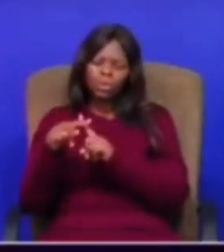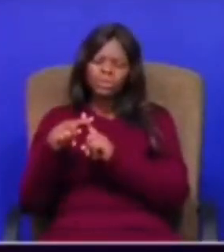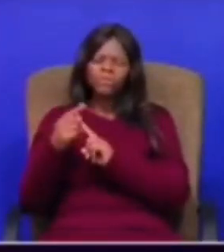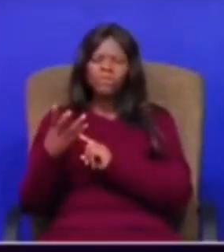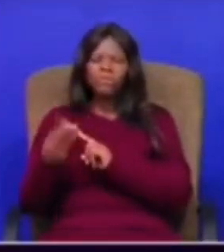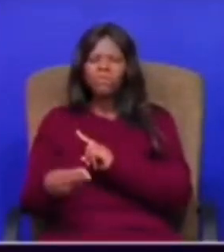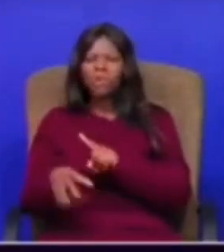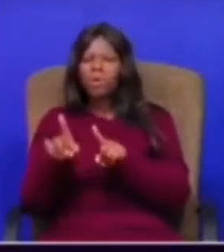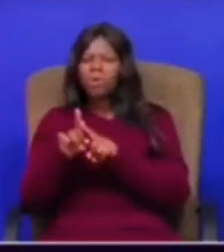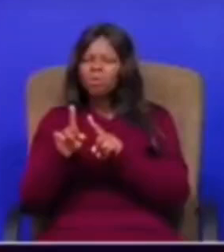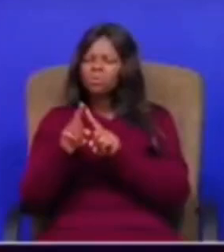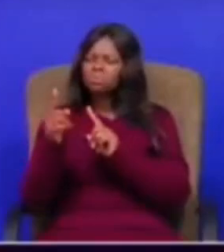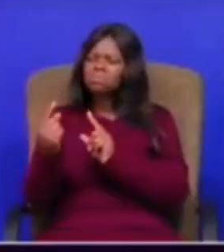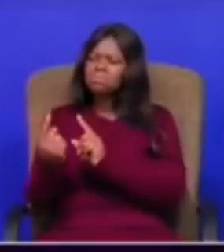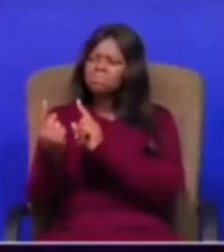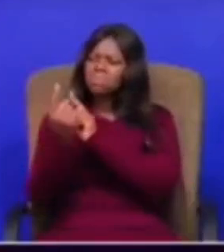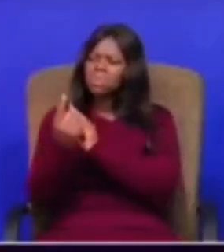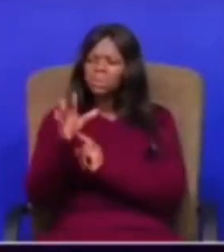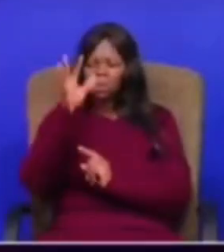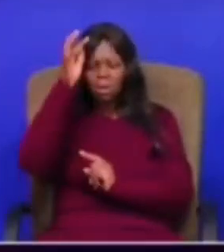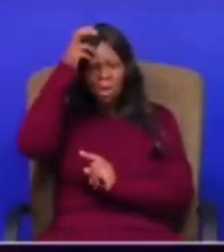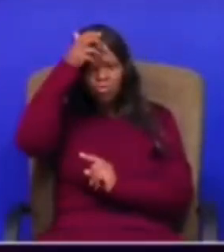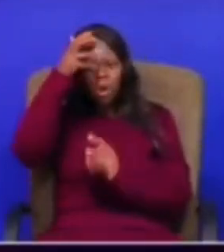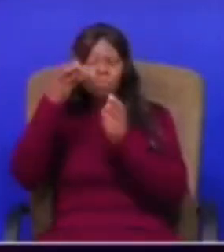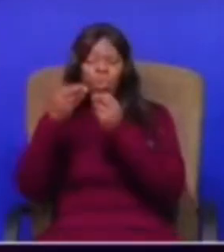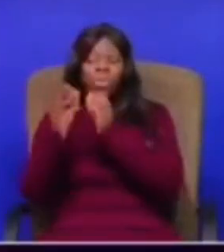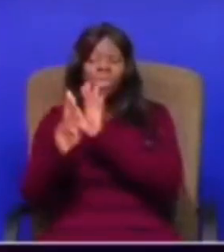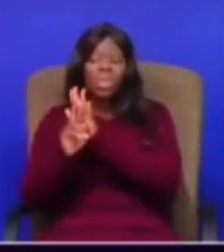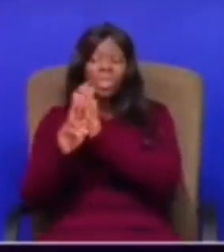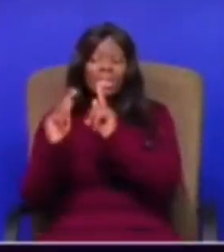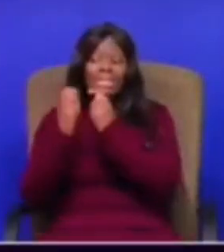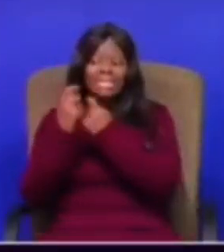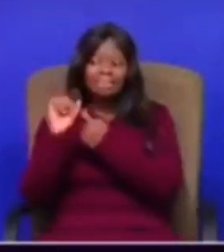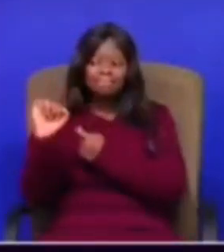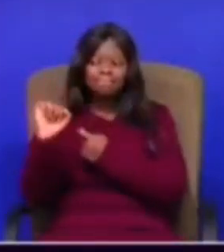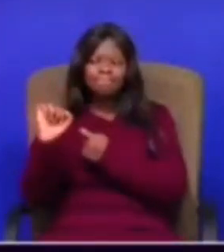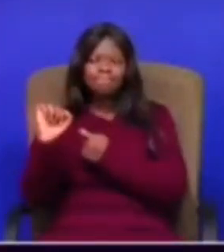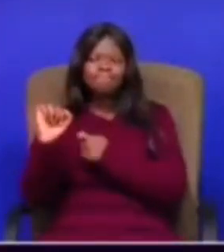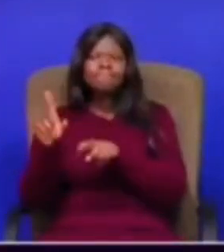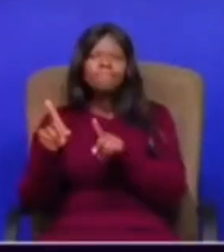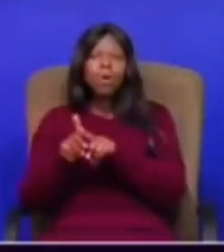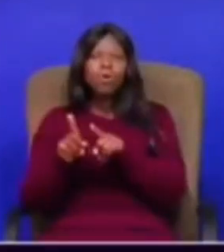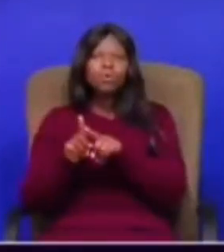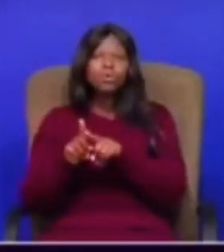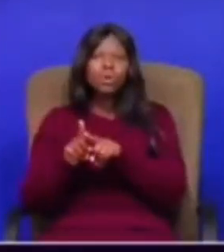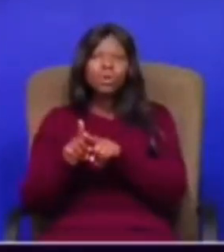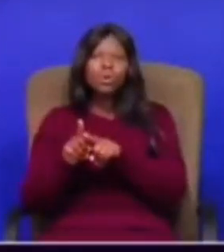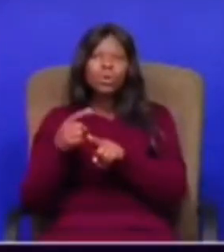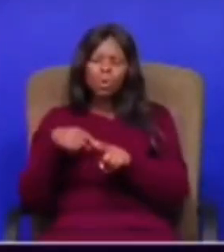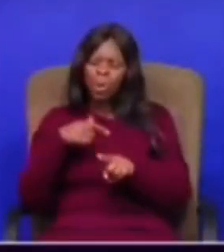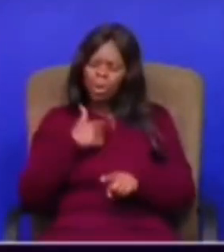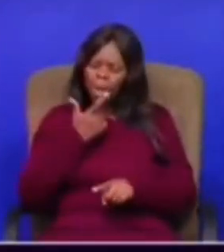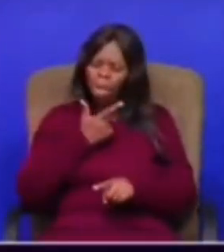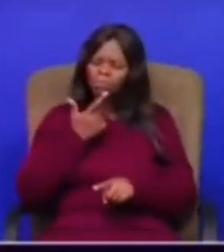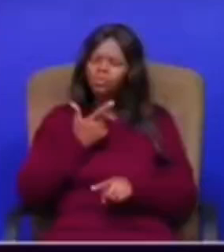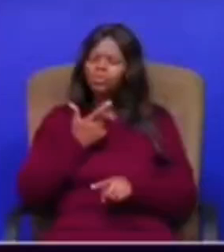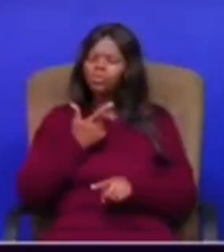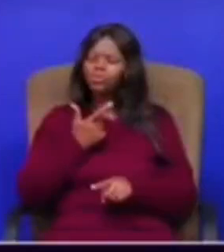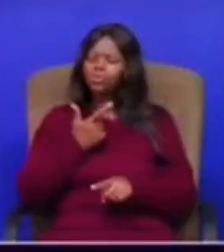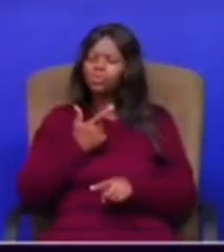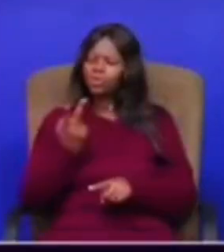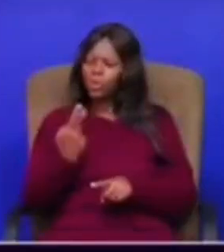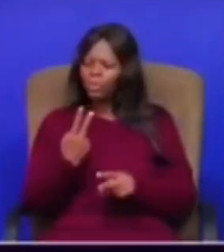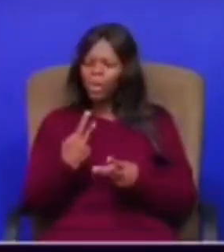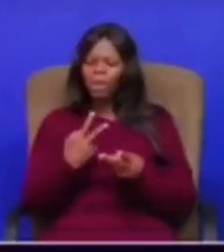President Trump and his representatives during the quiet room where we had lunch together and